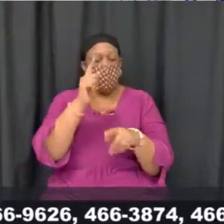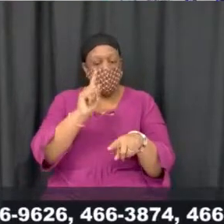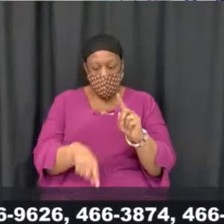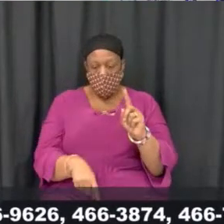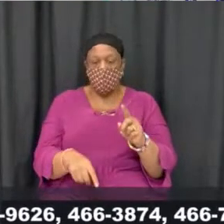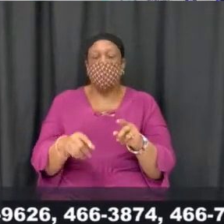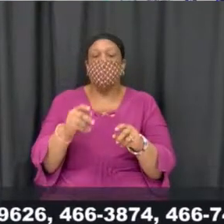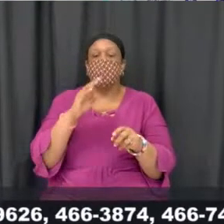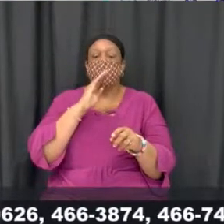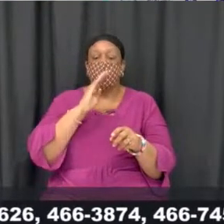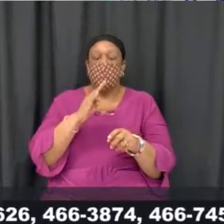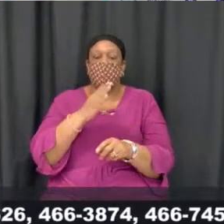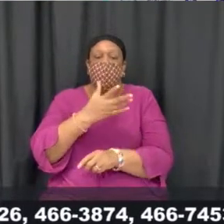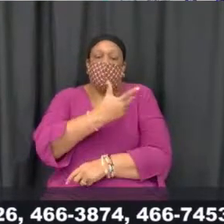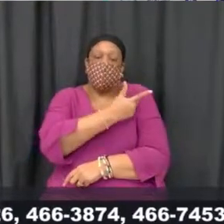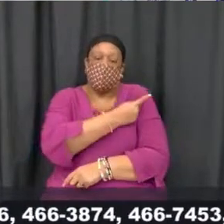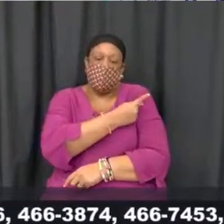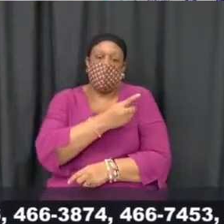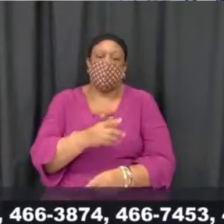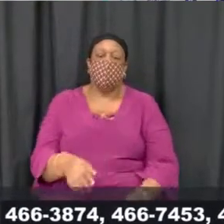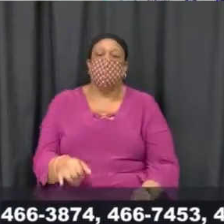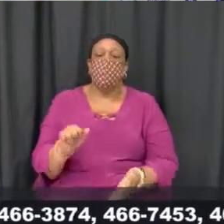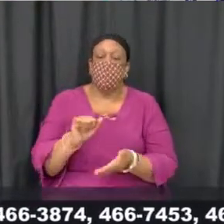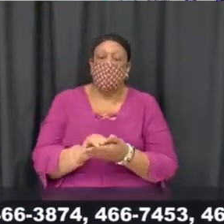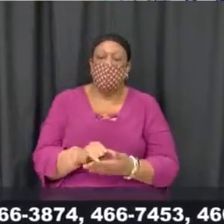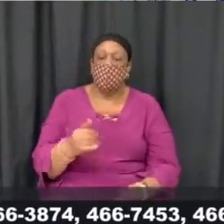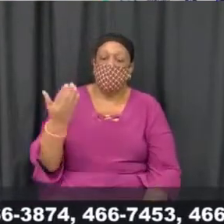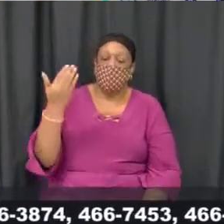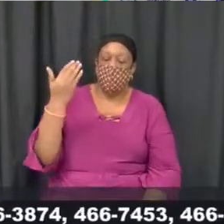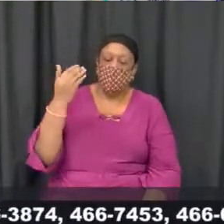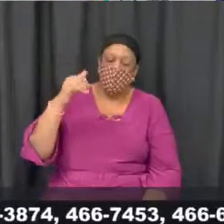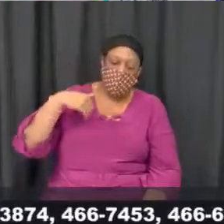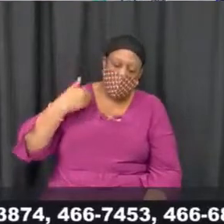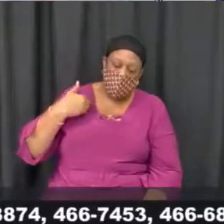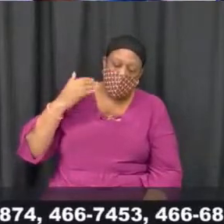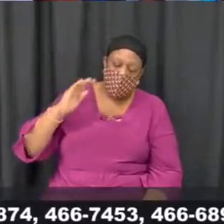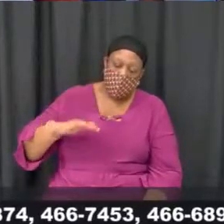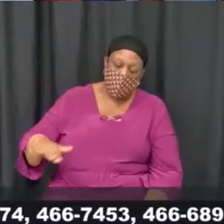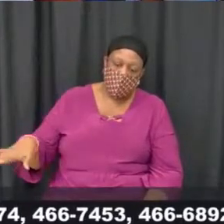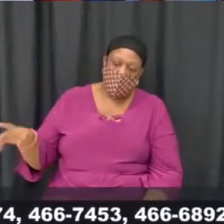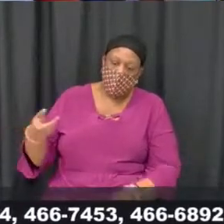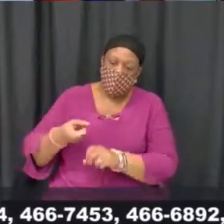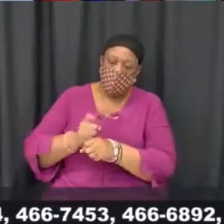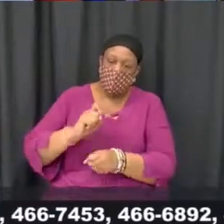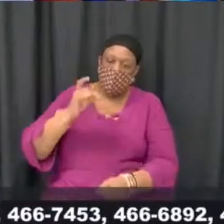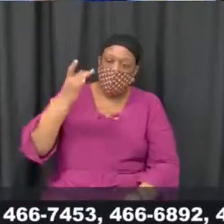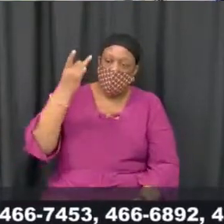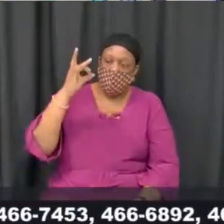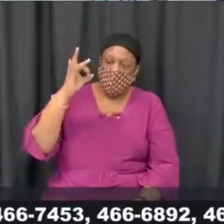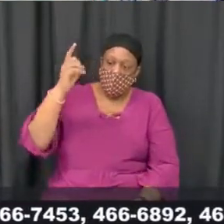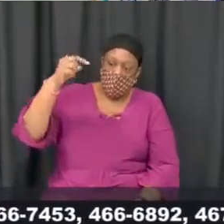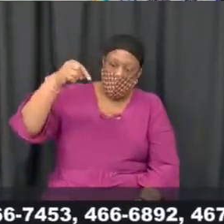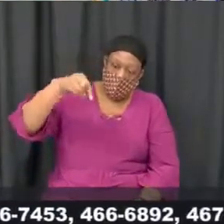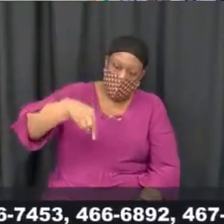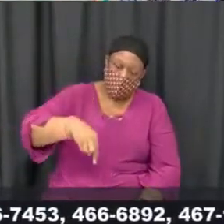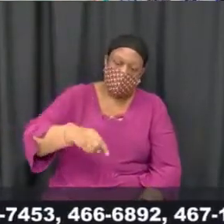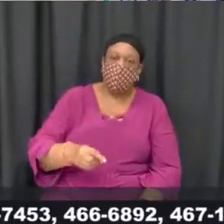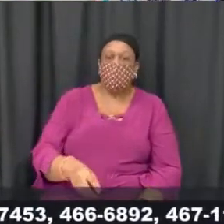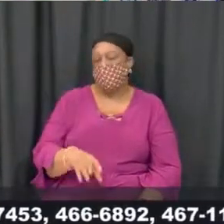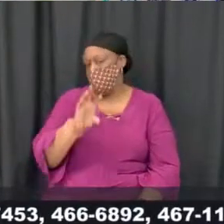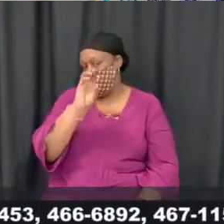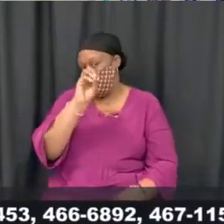include our young folks who are below the age of 18. And so there is no discrimination at all. We